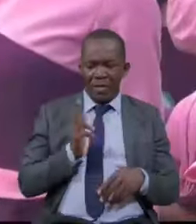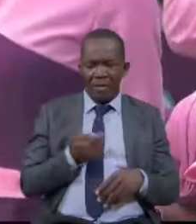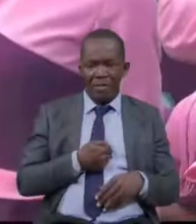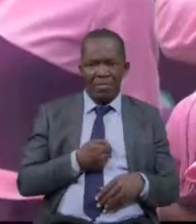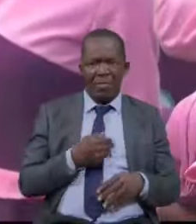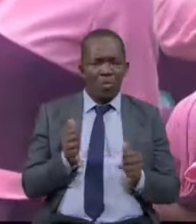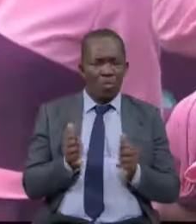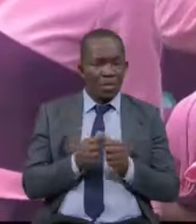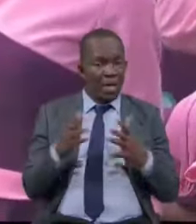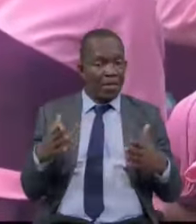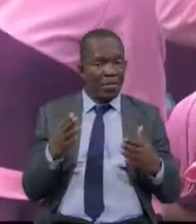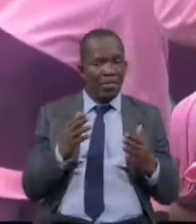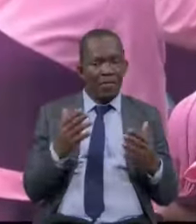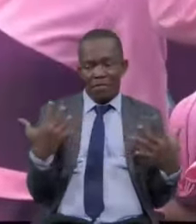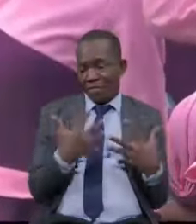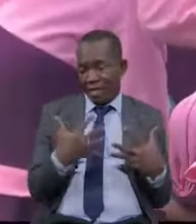faithfully,